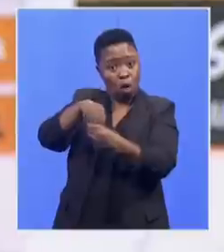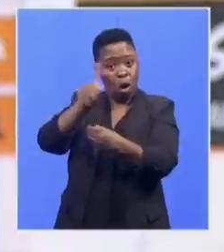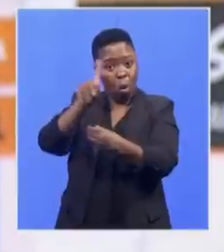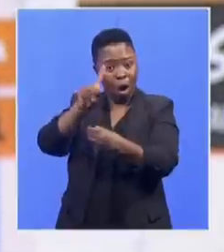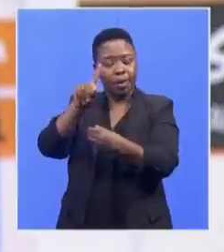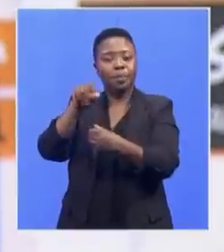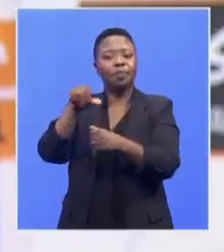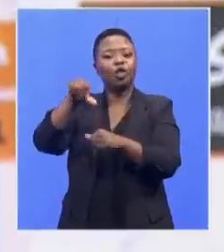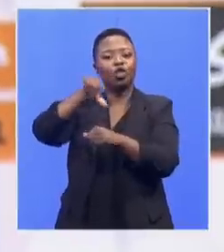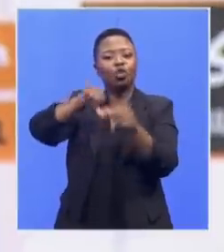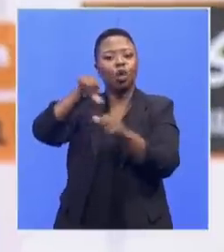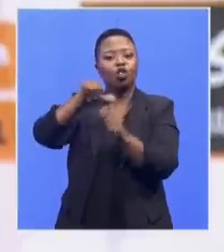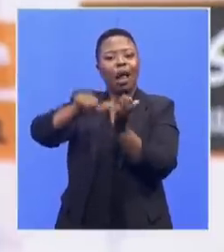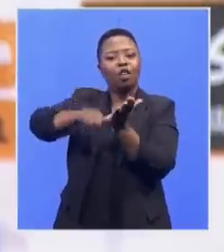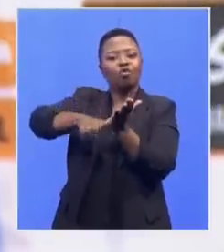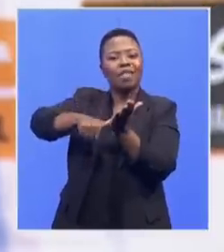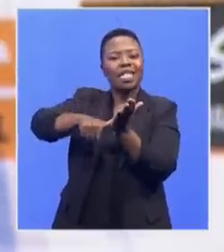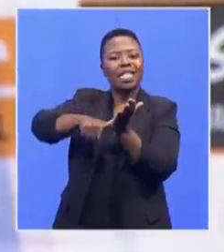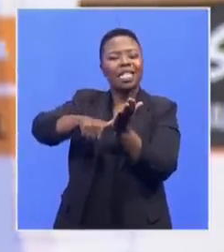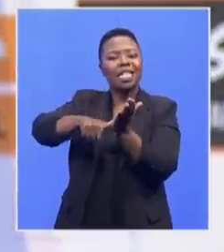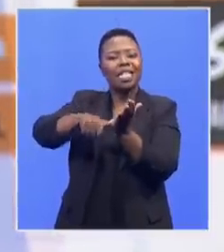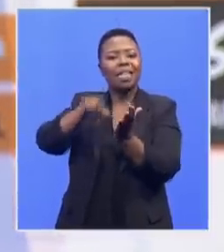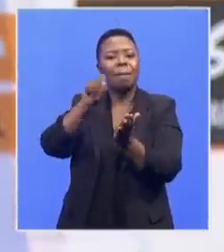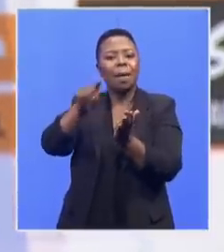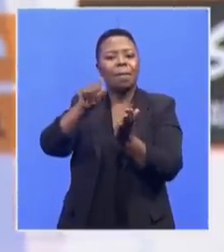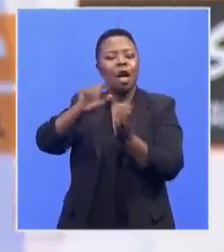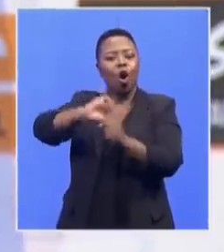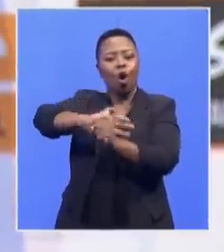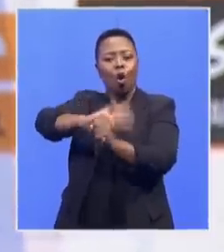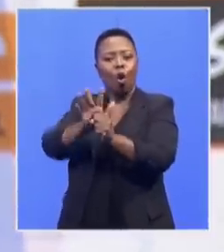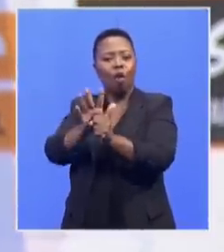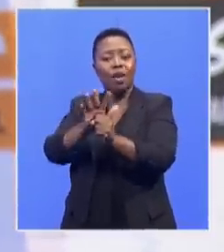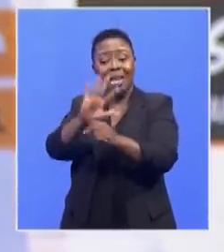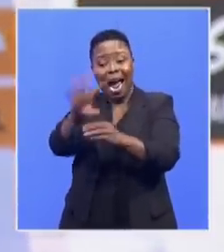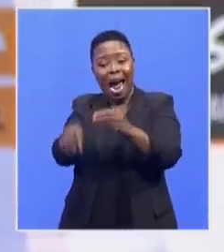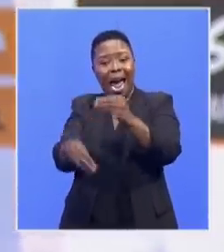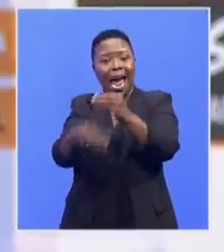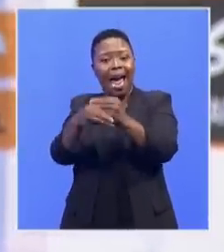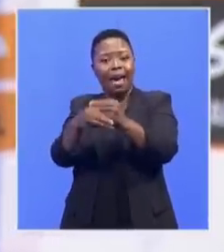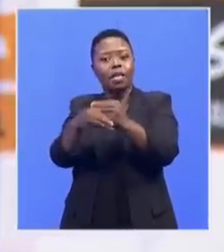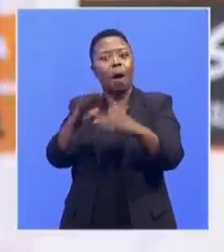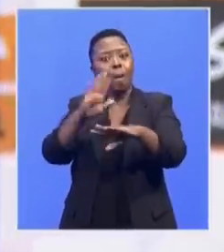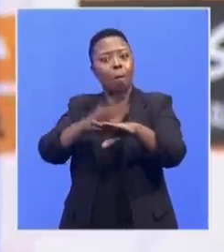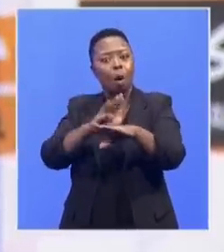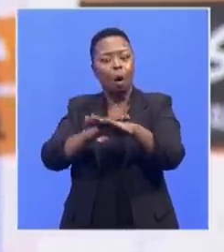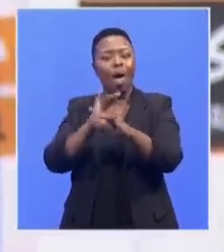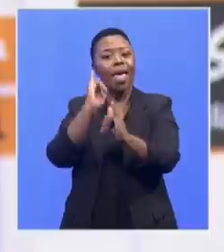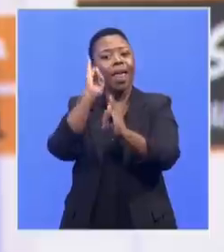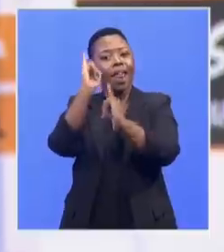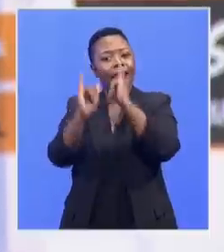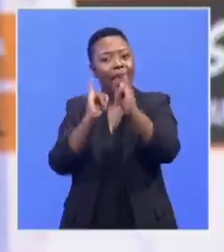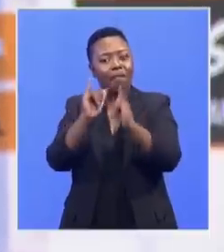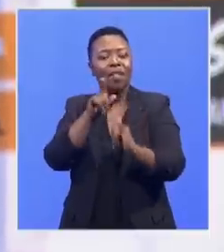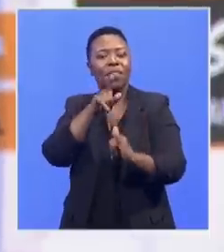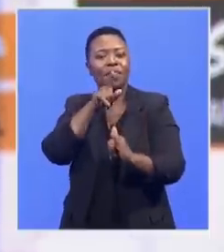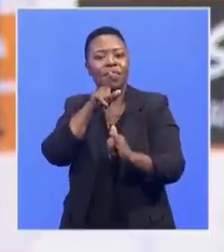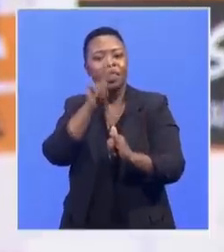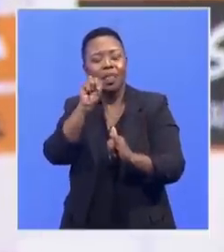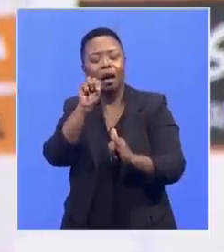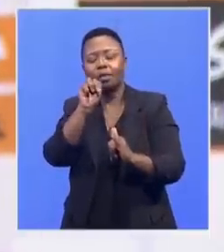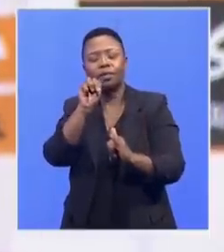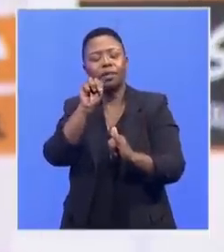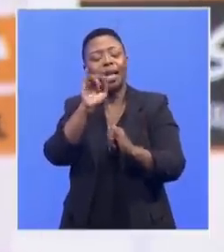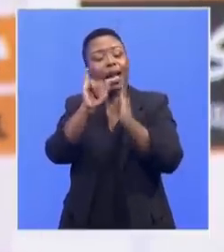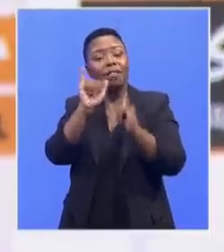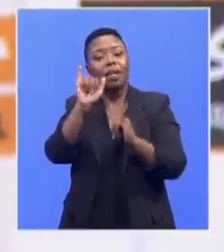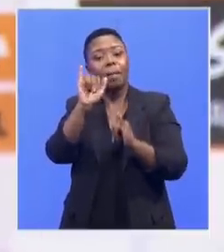introduced during COVID, you add another 11 million people. This is what progress looks